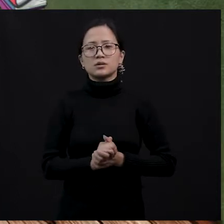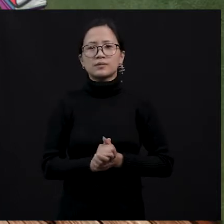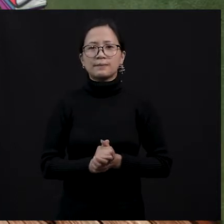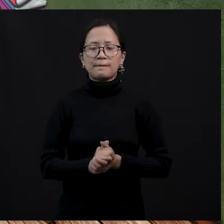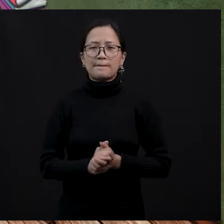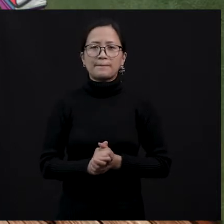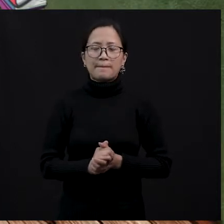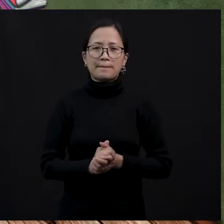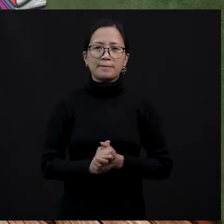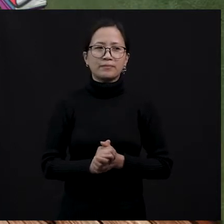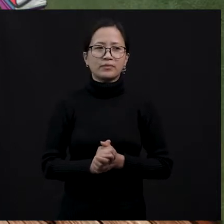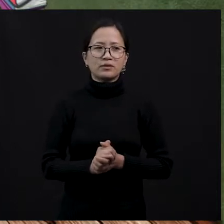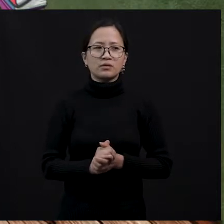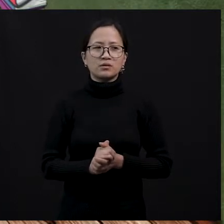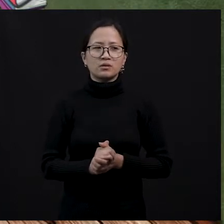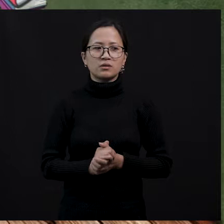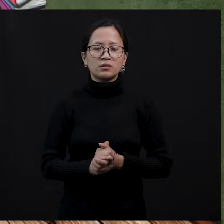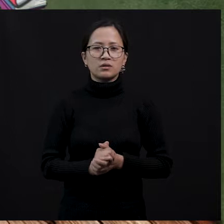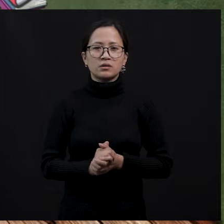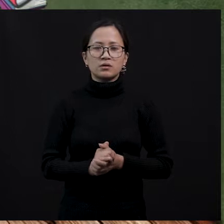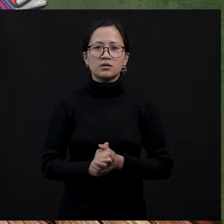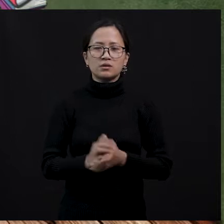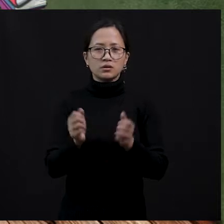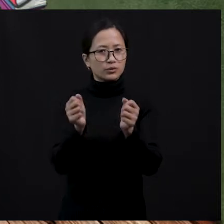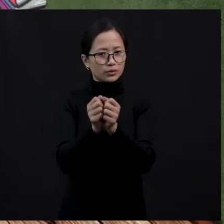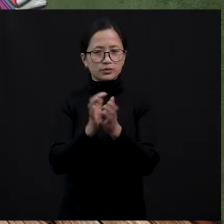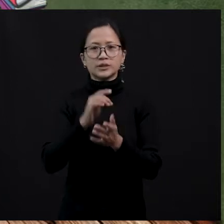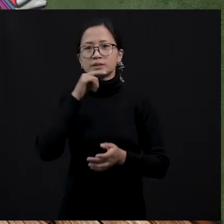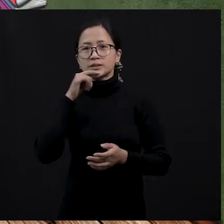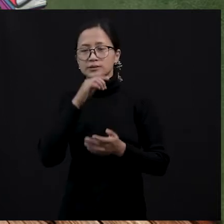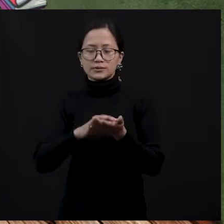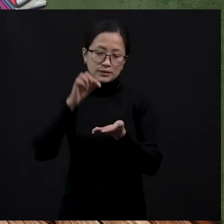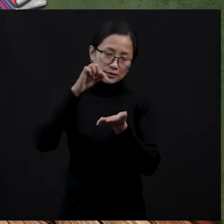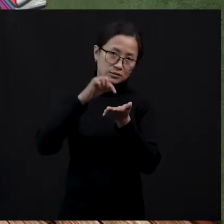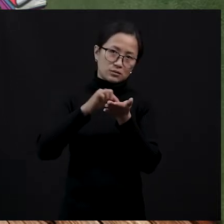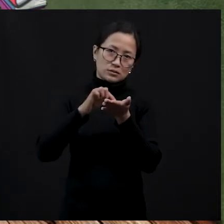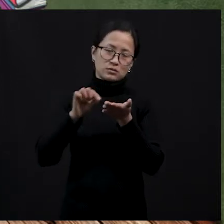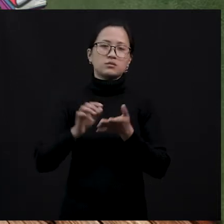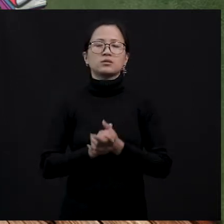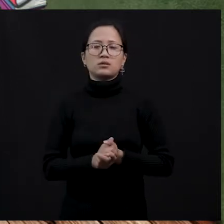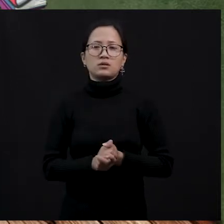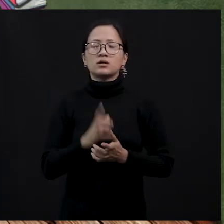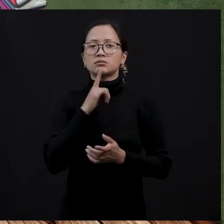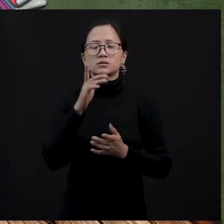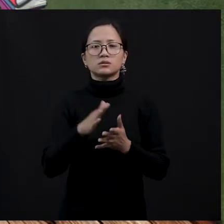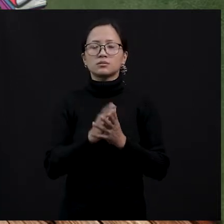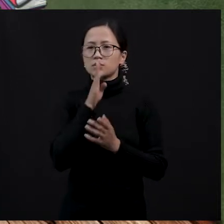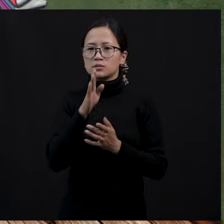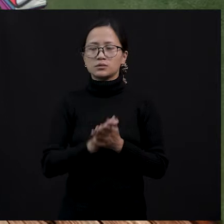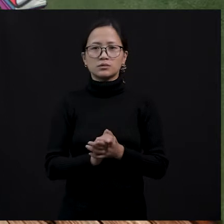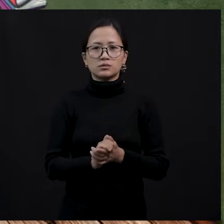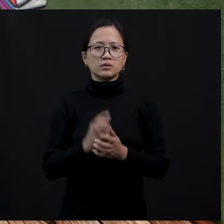written with red ink. So that tells us that it must